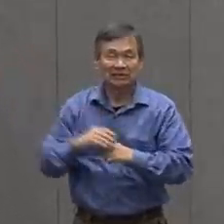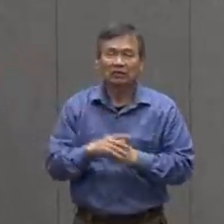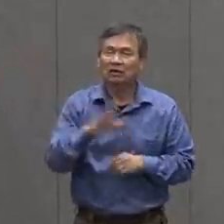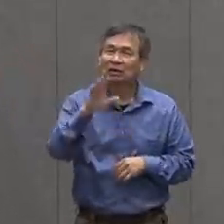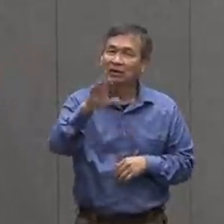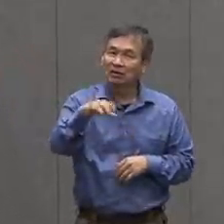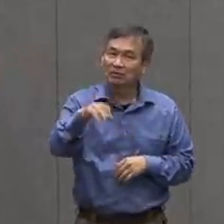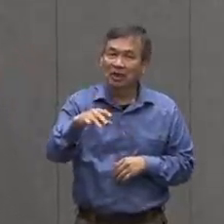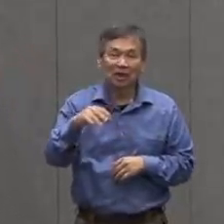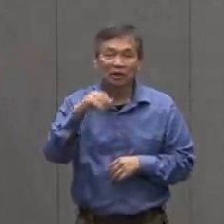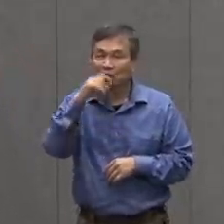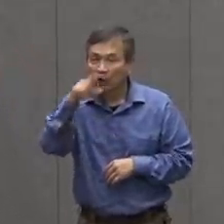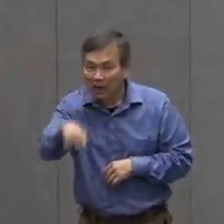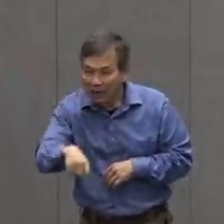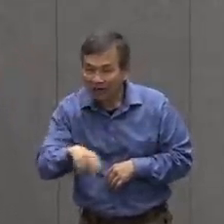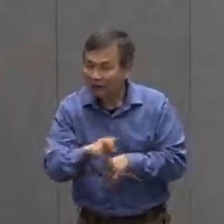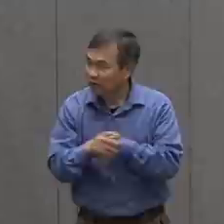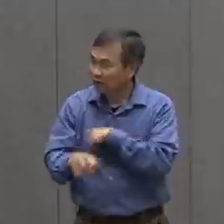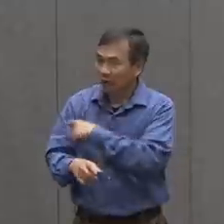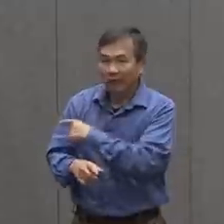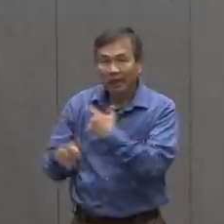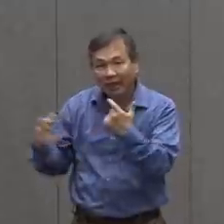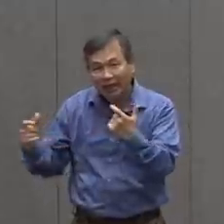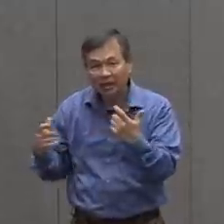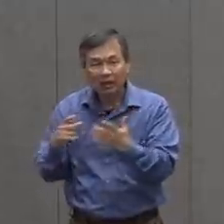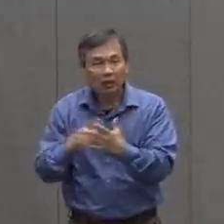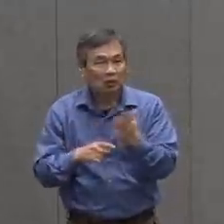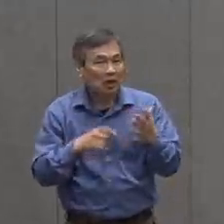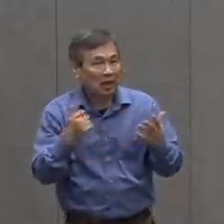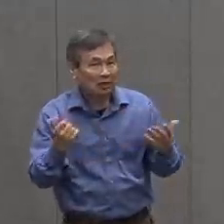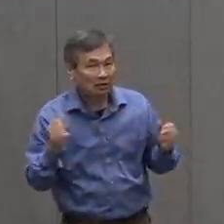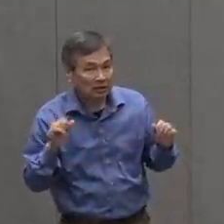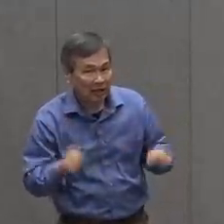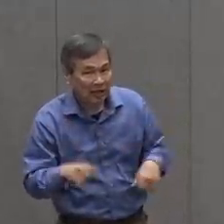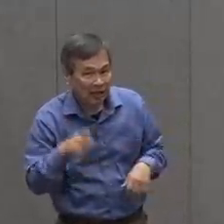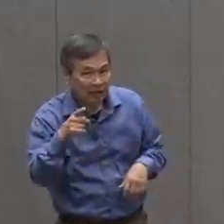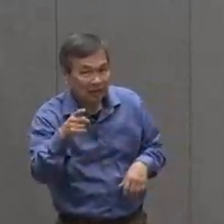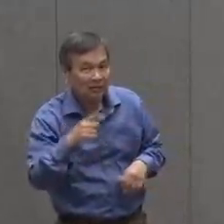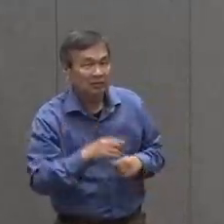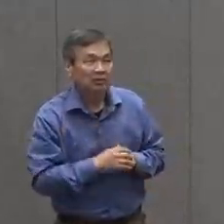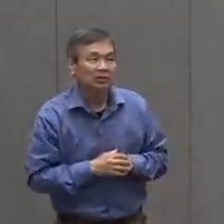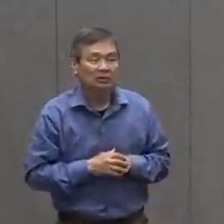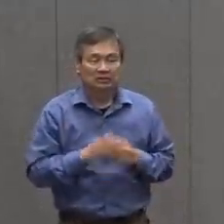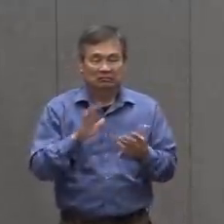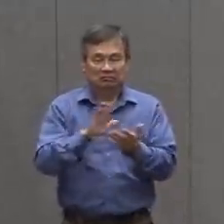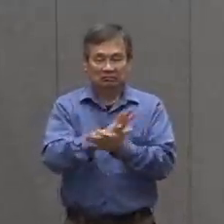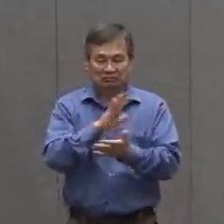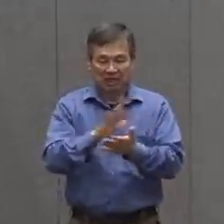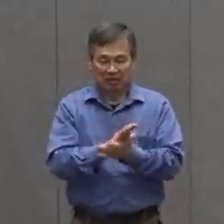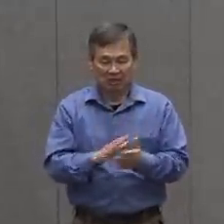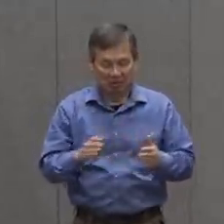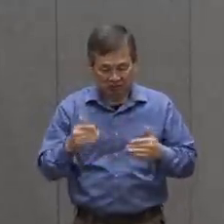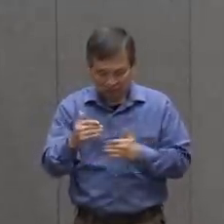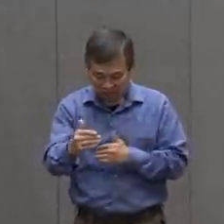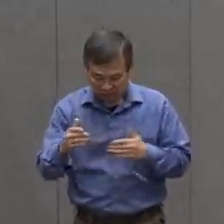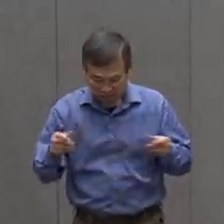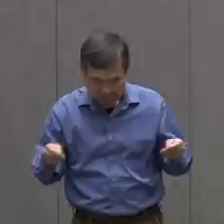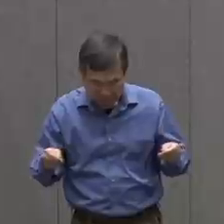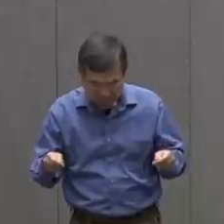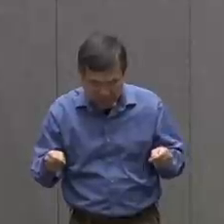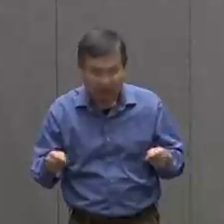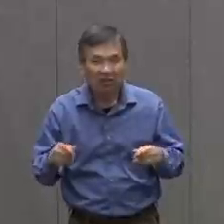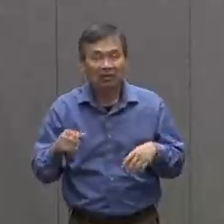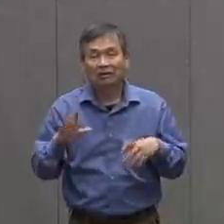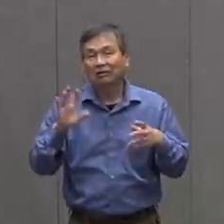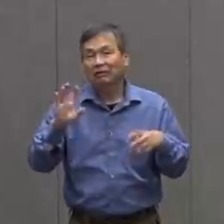what's something else you could use to make a 10 frame on? Well, you could use a piece of paper. You could use an